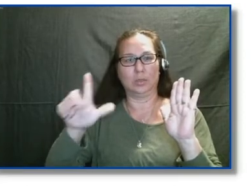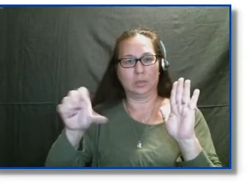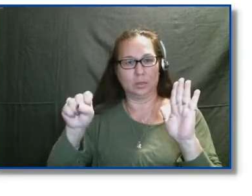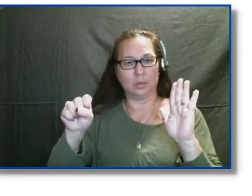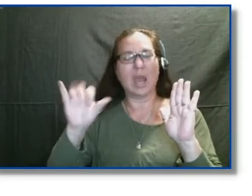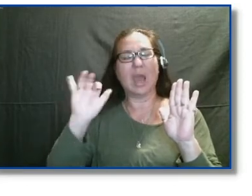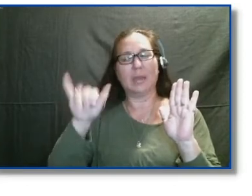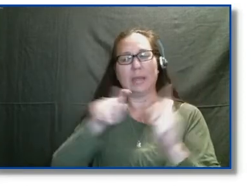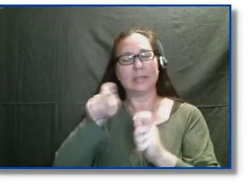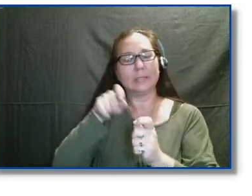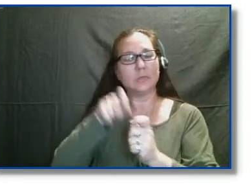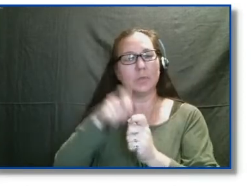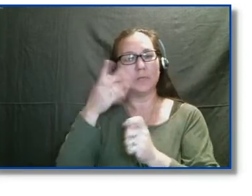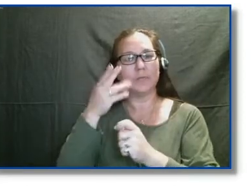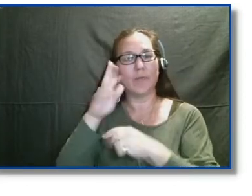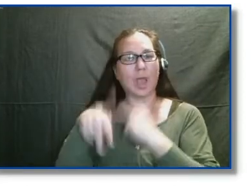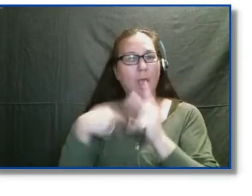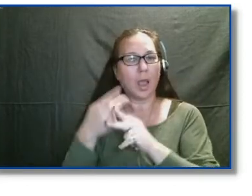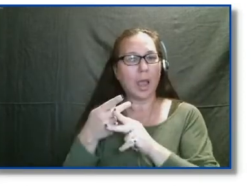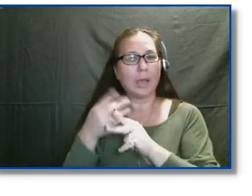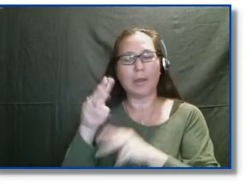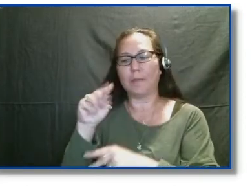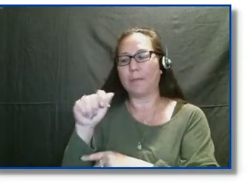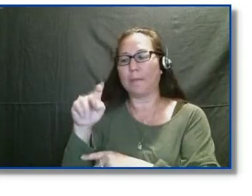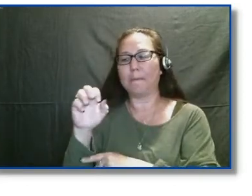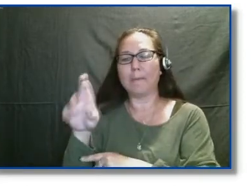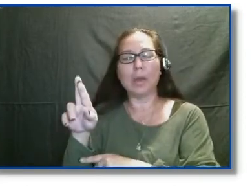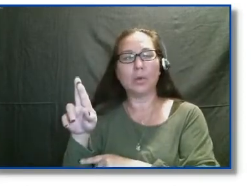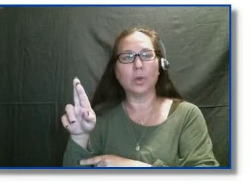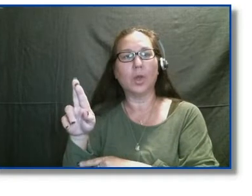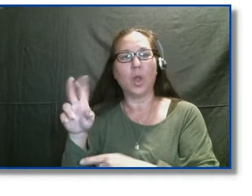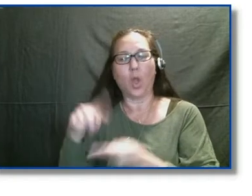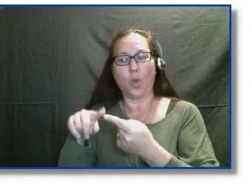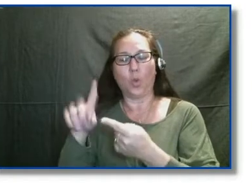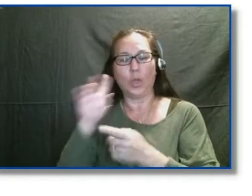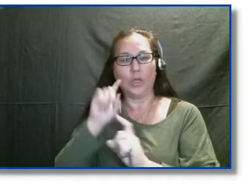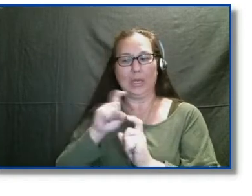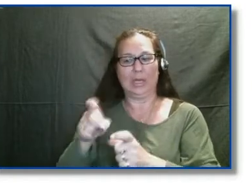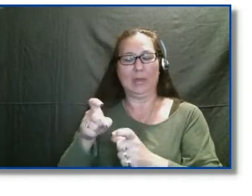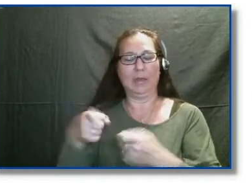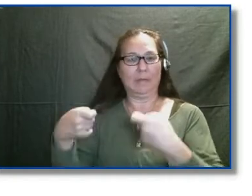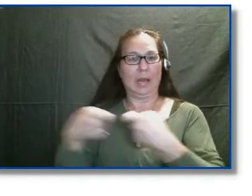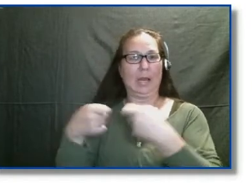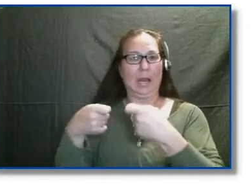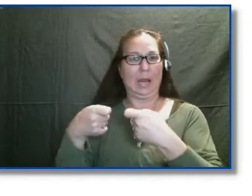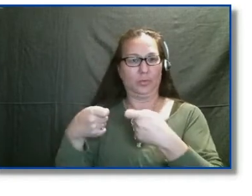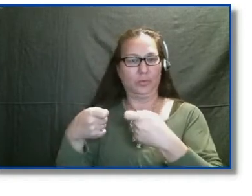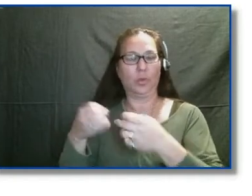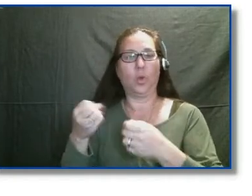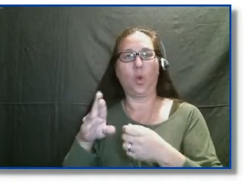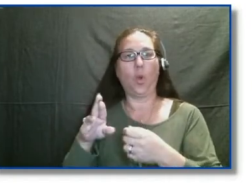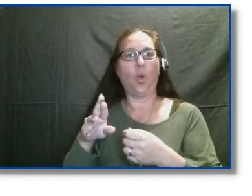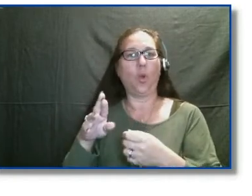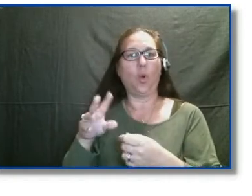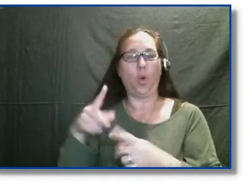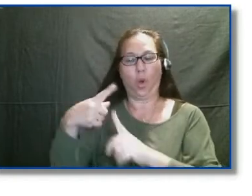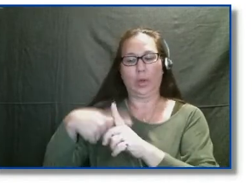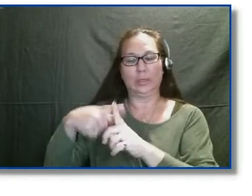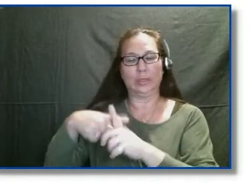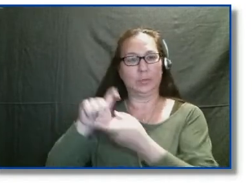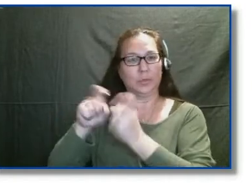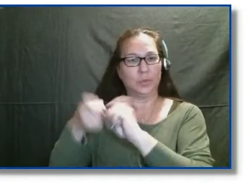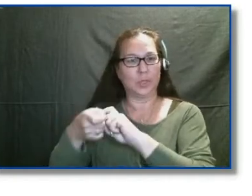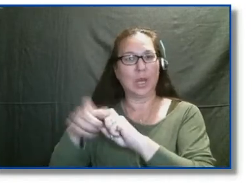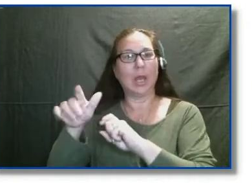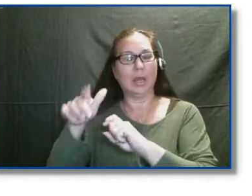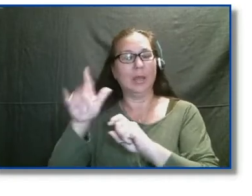matter. So they change when we deliver electric charge and temperature change to them. So their molecules are changing, and so